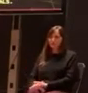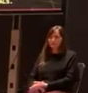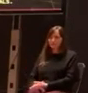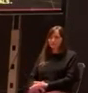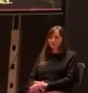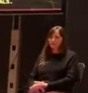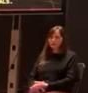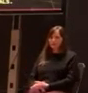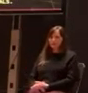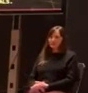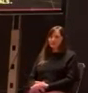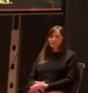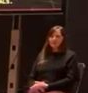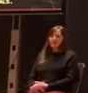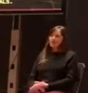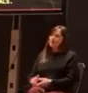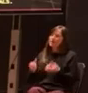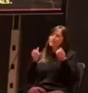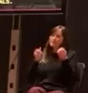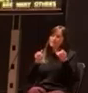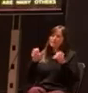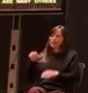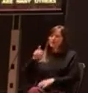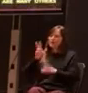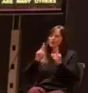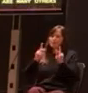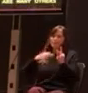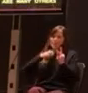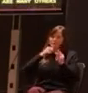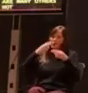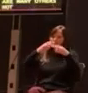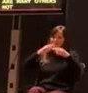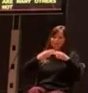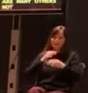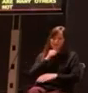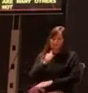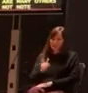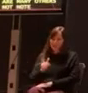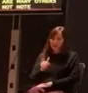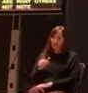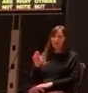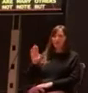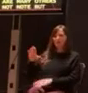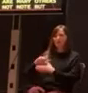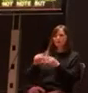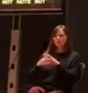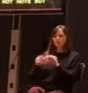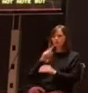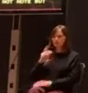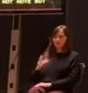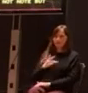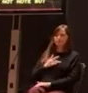There are many others that I did not know, but found their stories compelling.